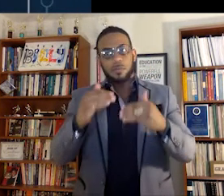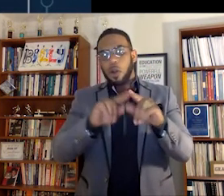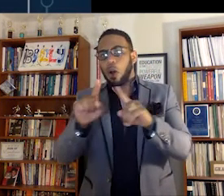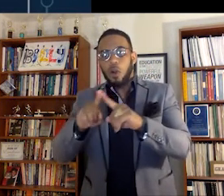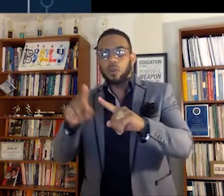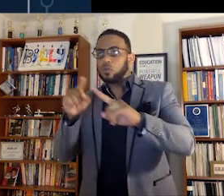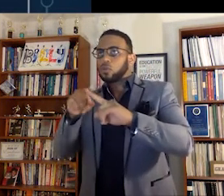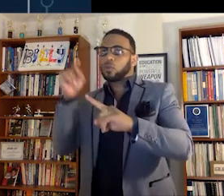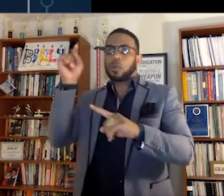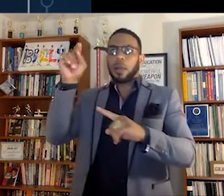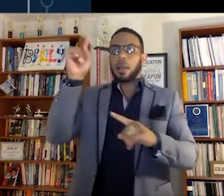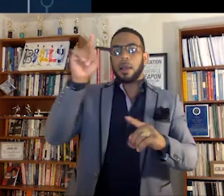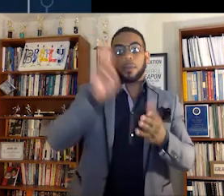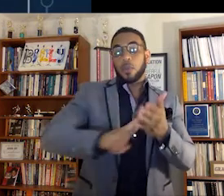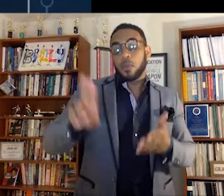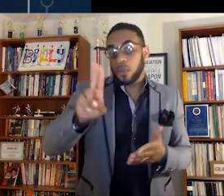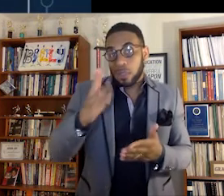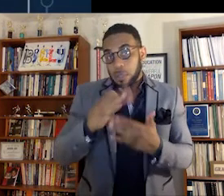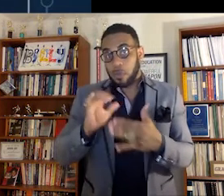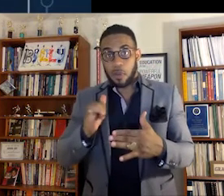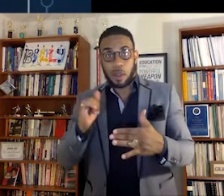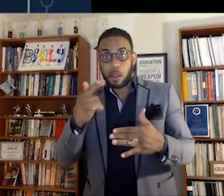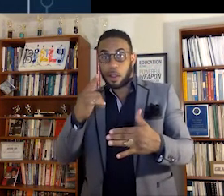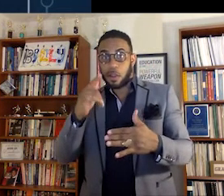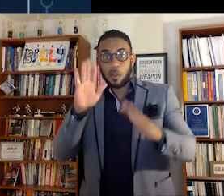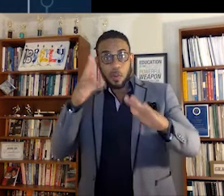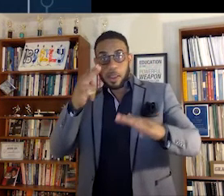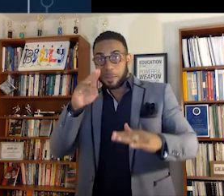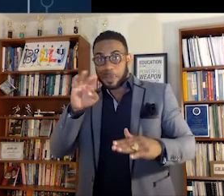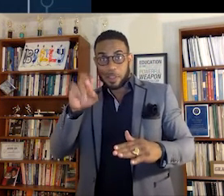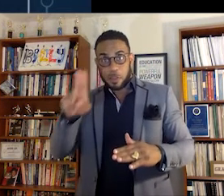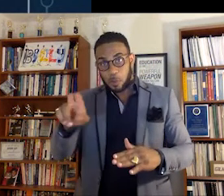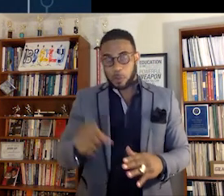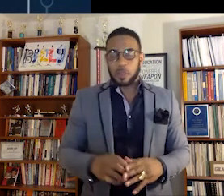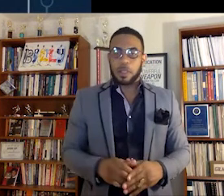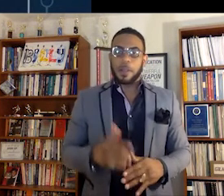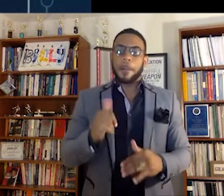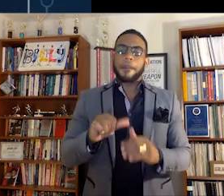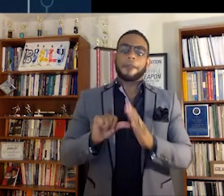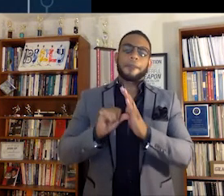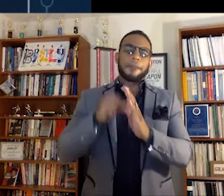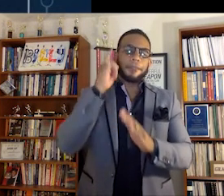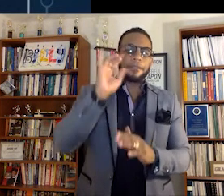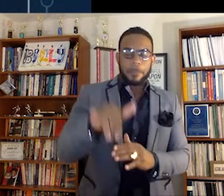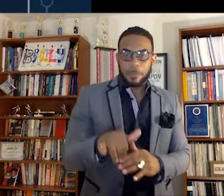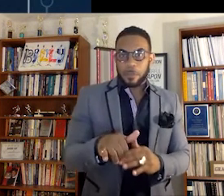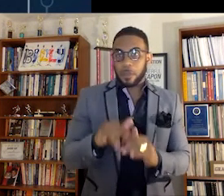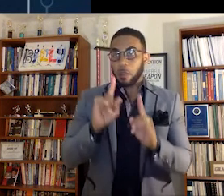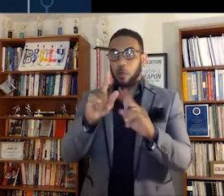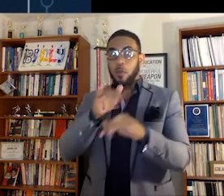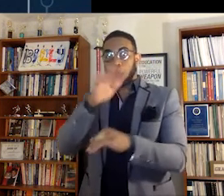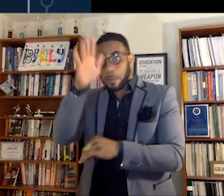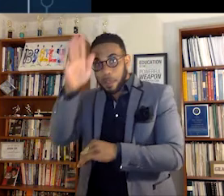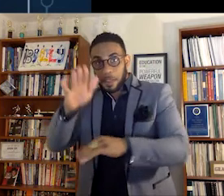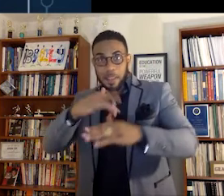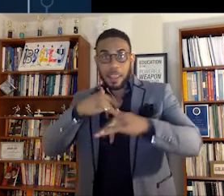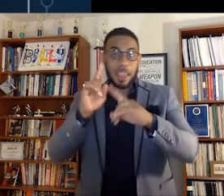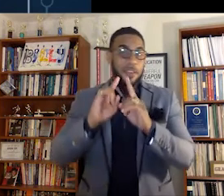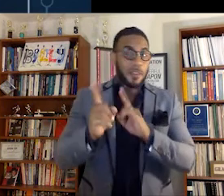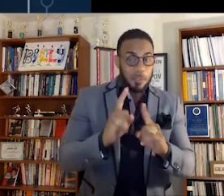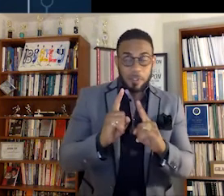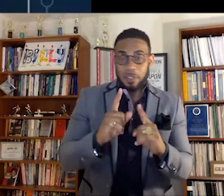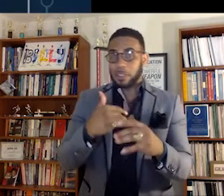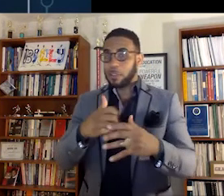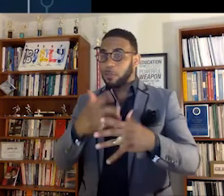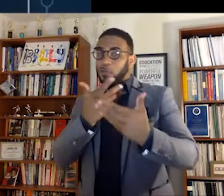also to university, some of our great HBCUs. And so they pushed for that, and they went to the parents and they had conversations,